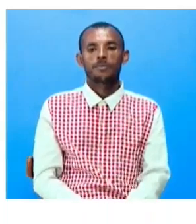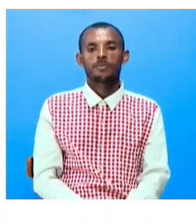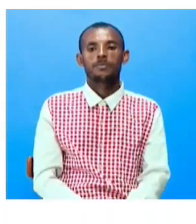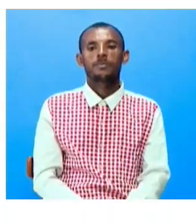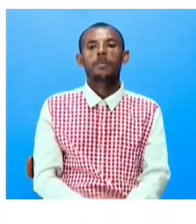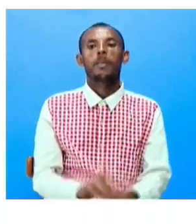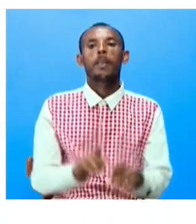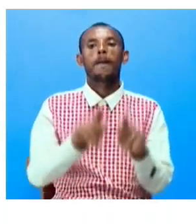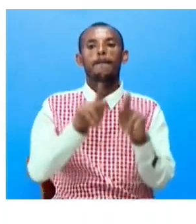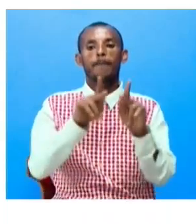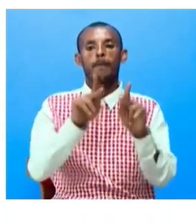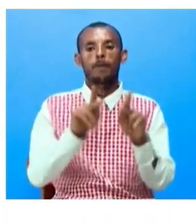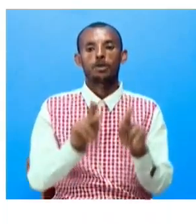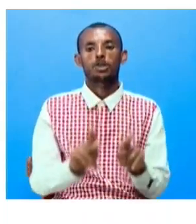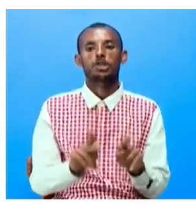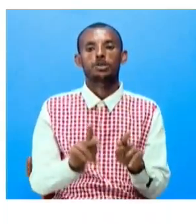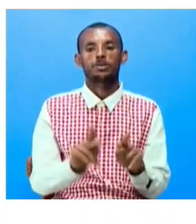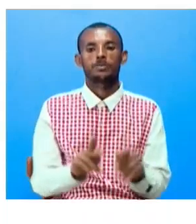proportion,